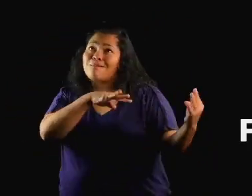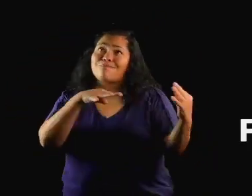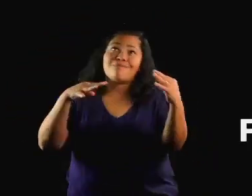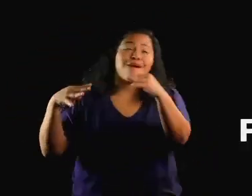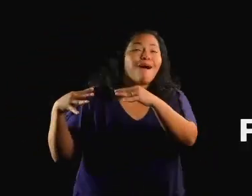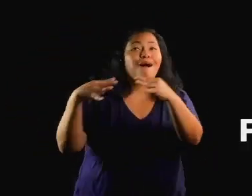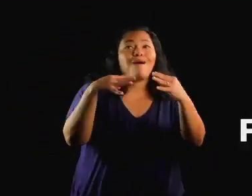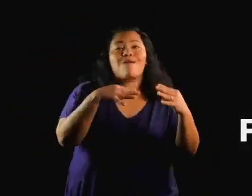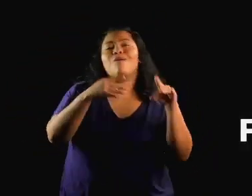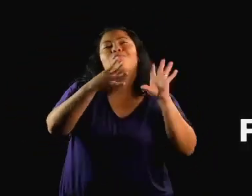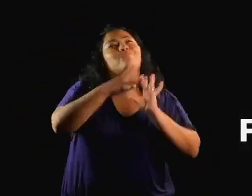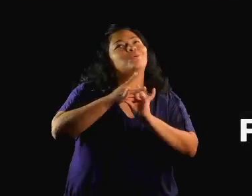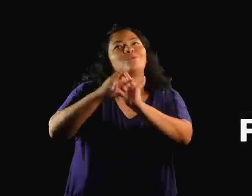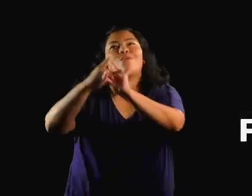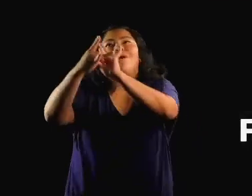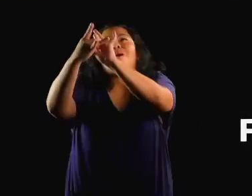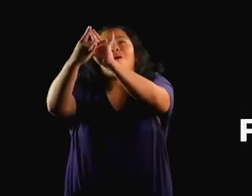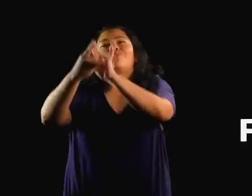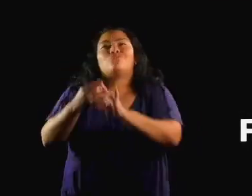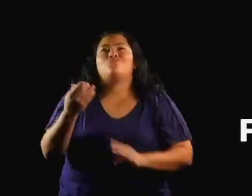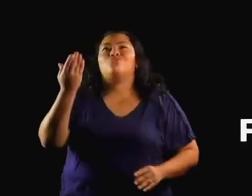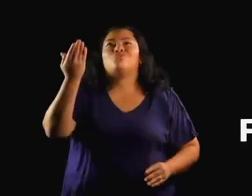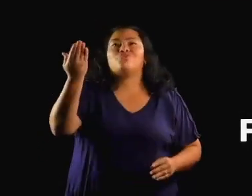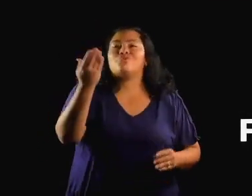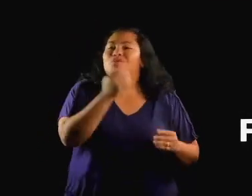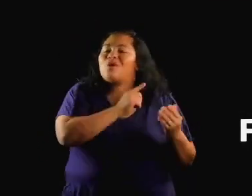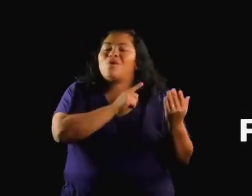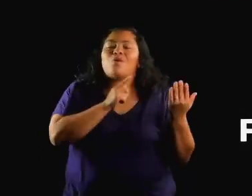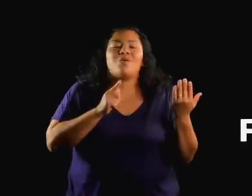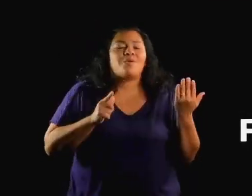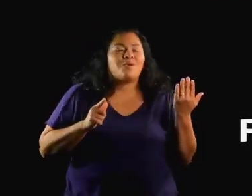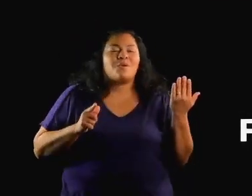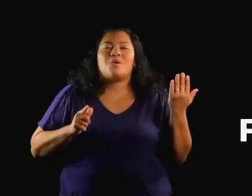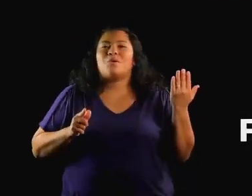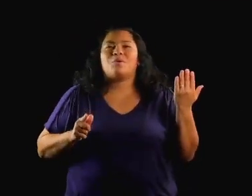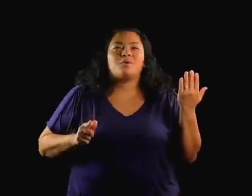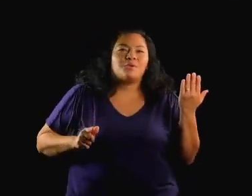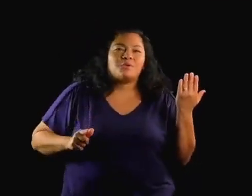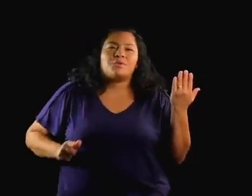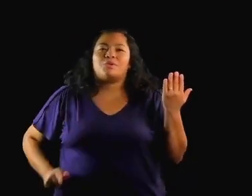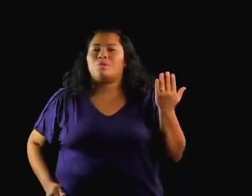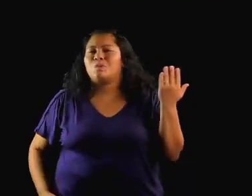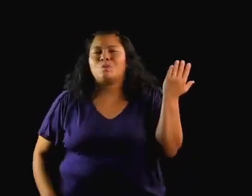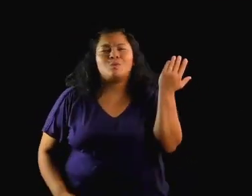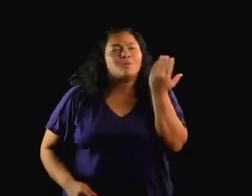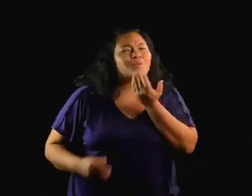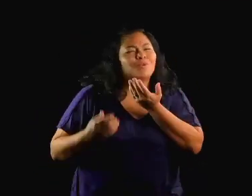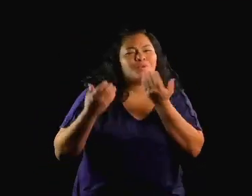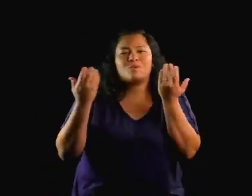the battle belongs to you, Lord.